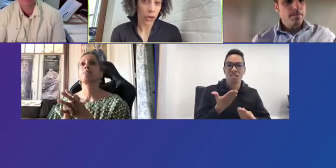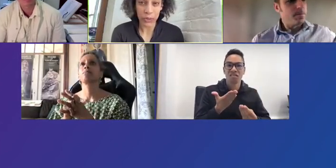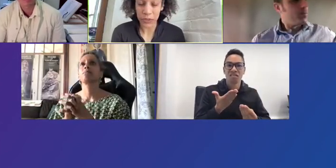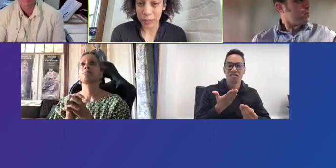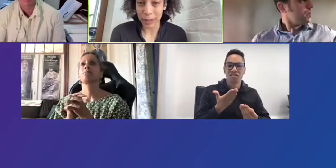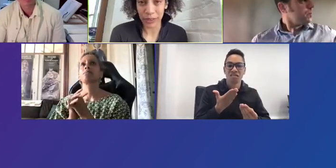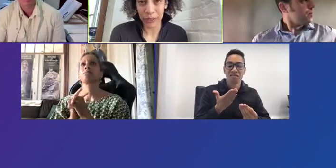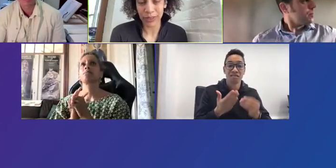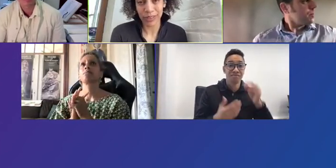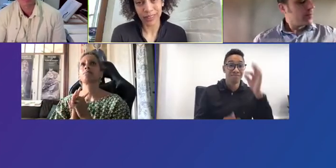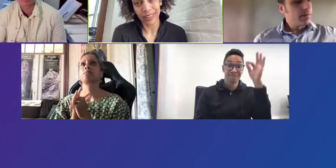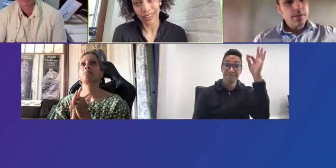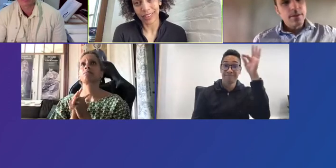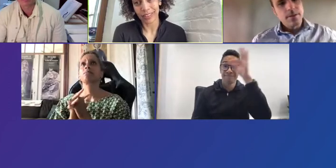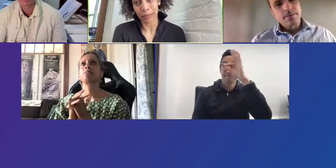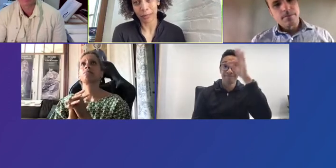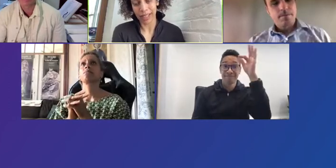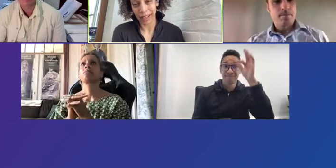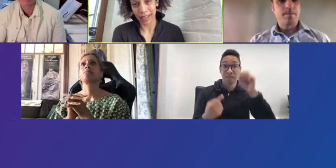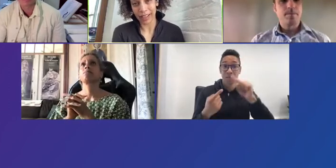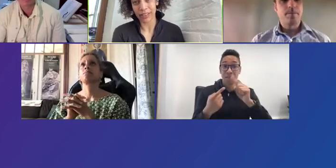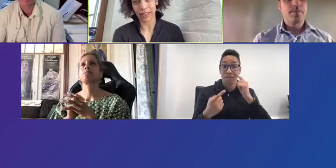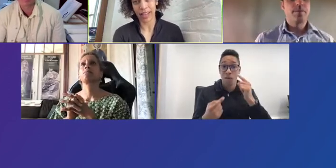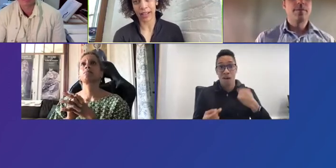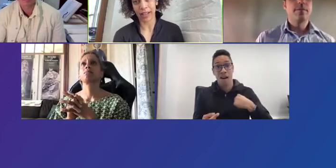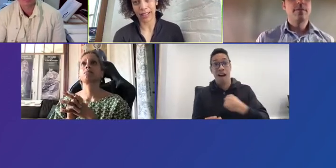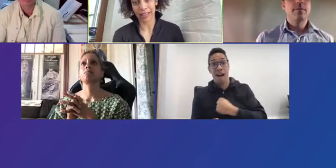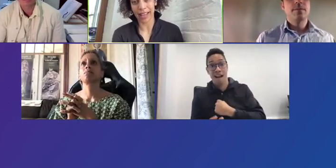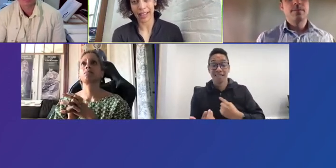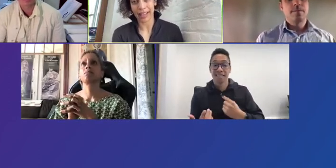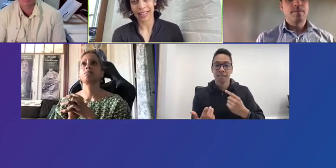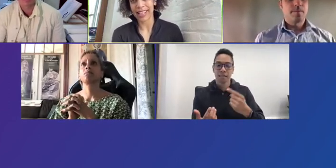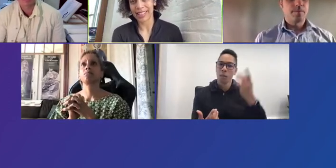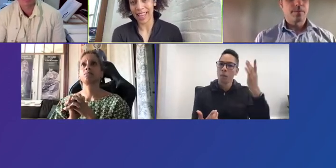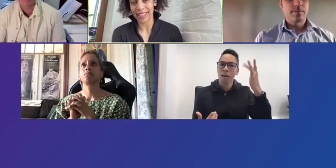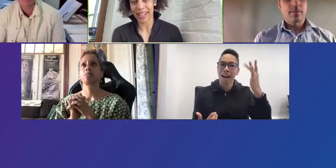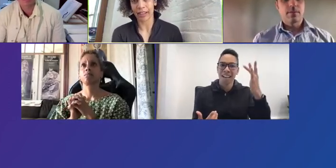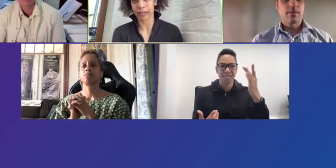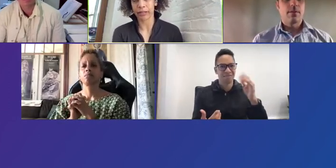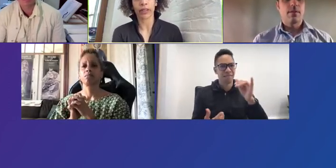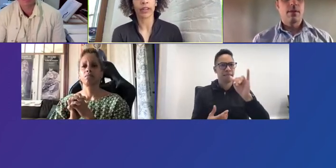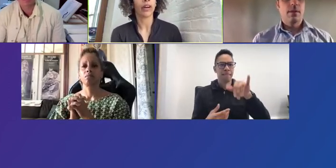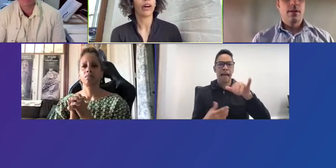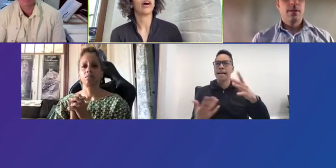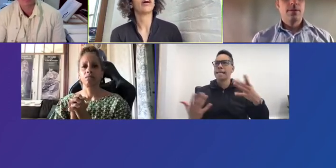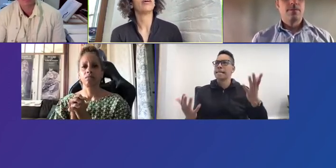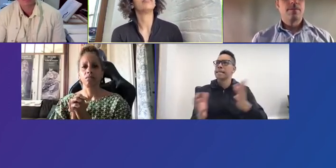and not known to us because of the necessity